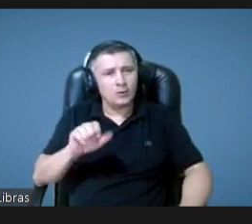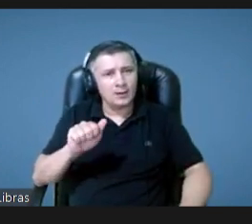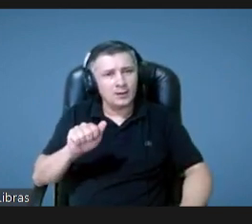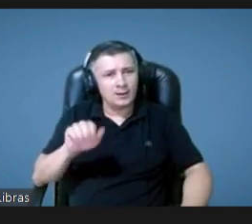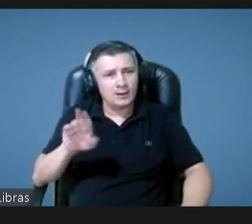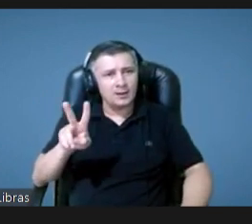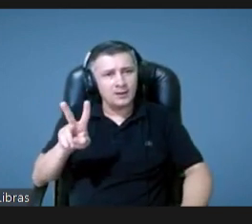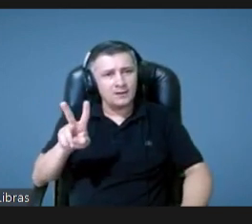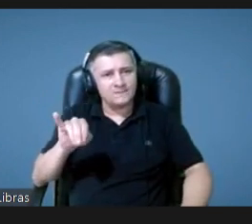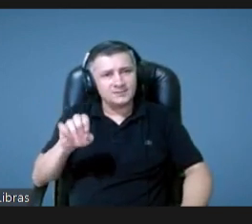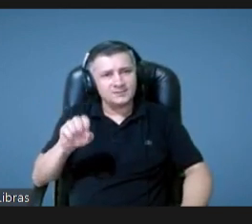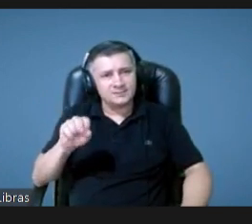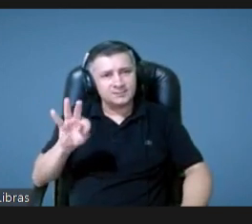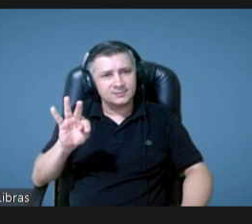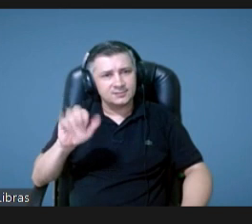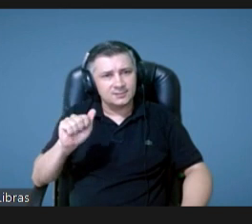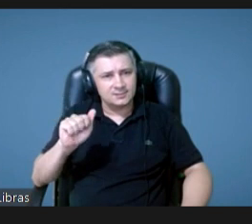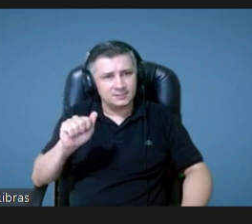Boa Vista estates.